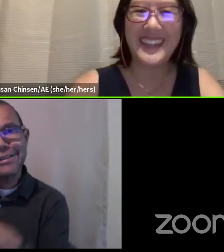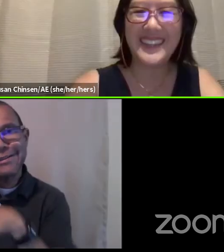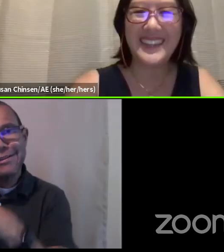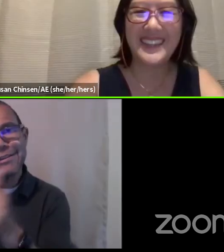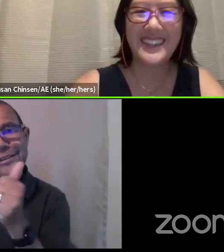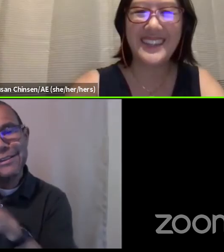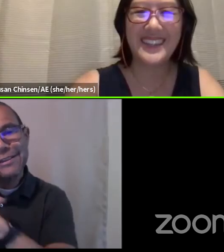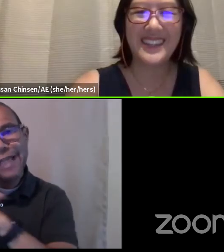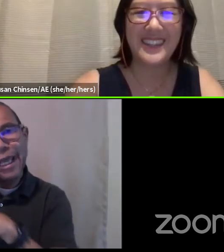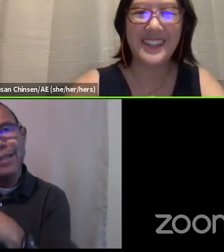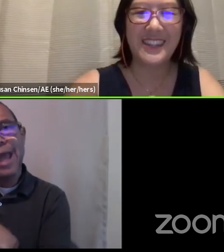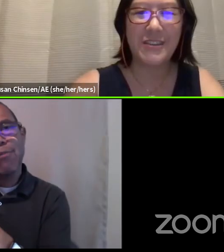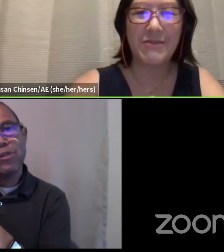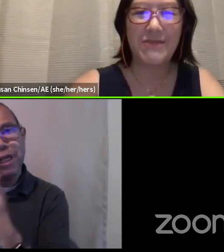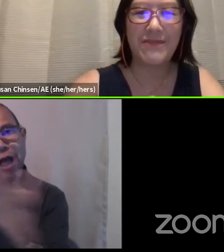Annie.